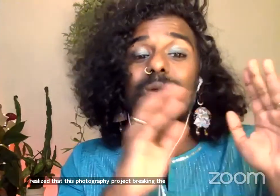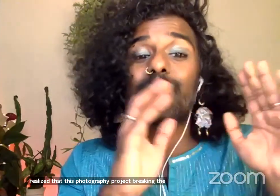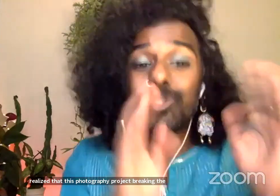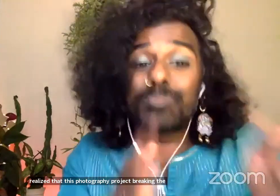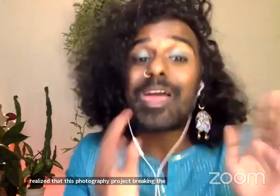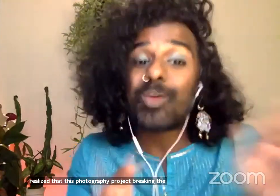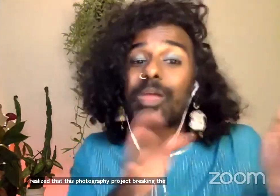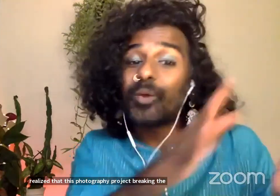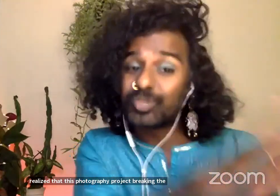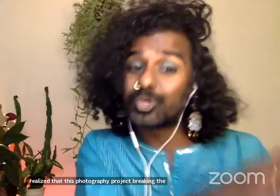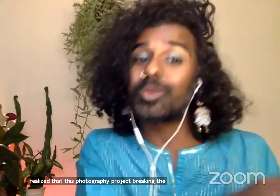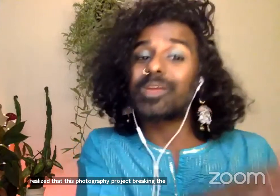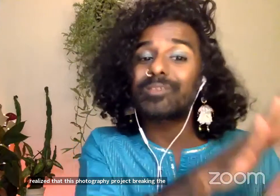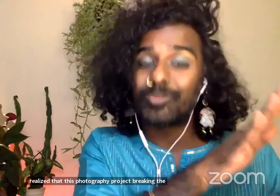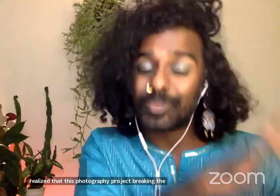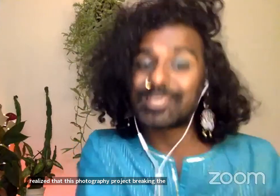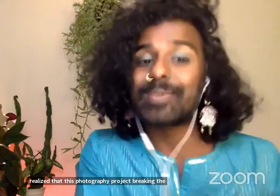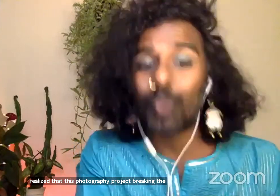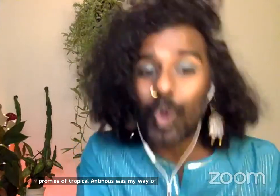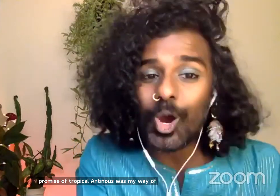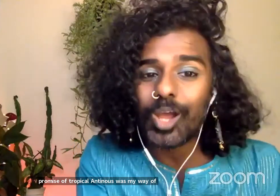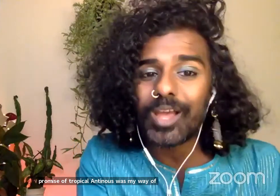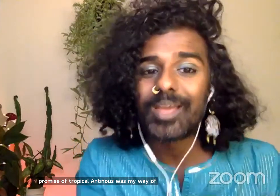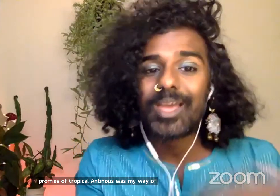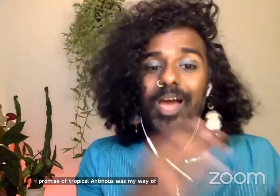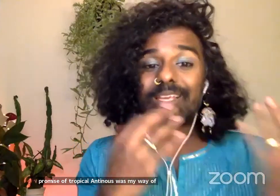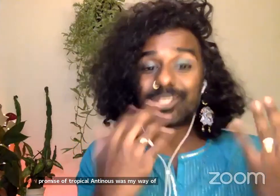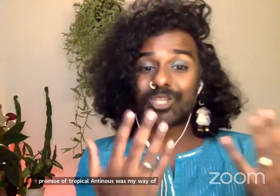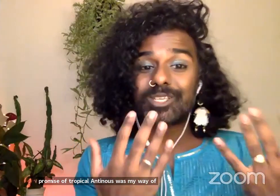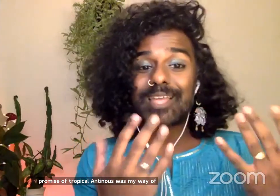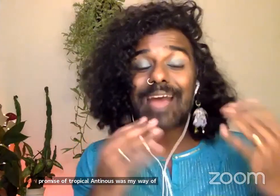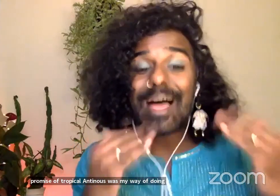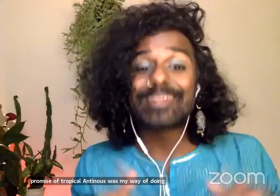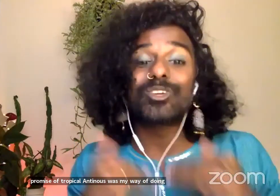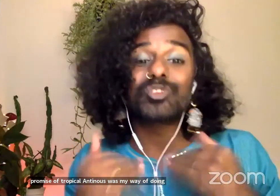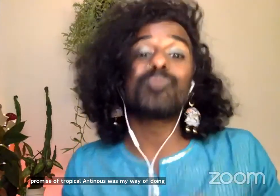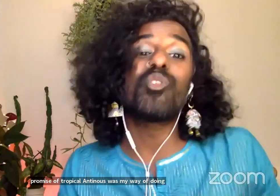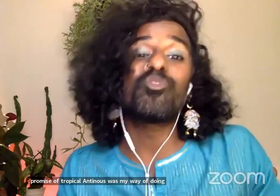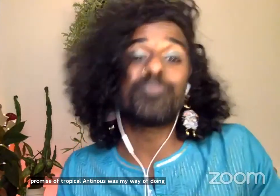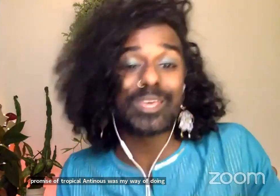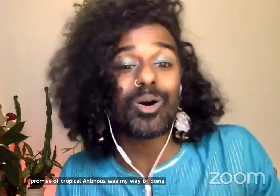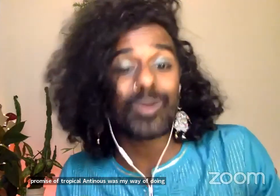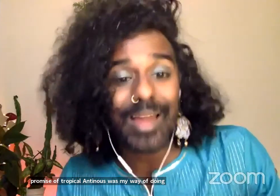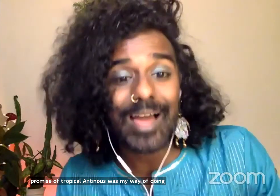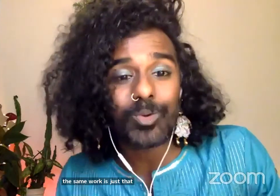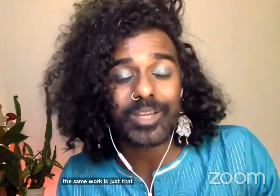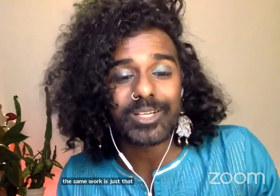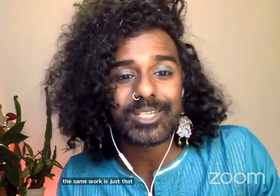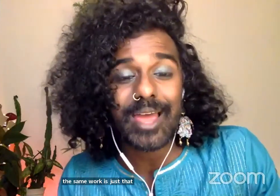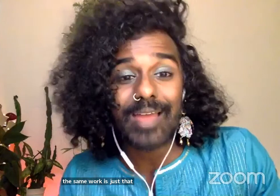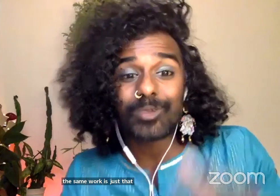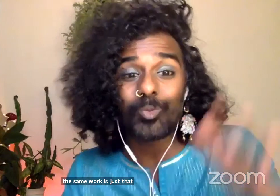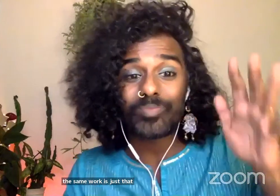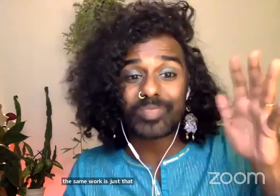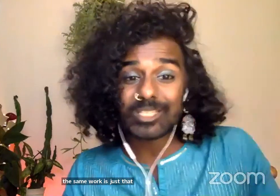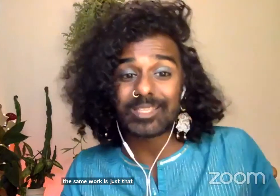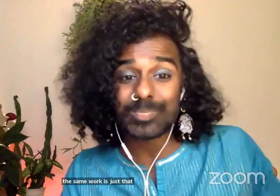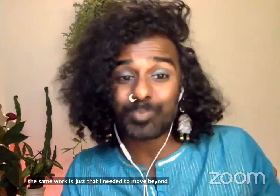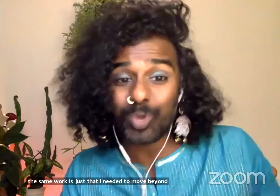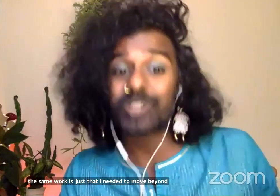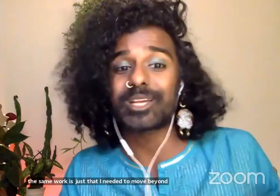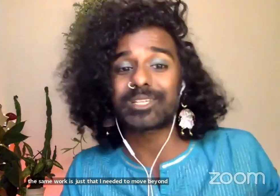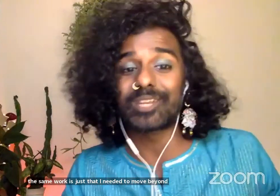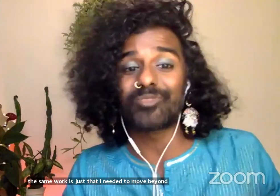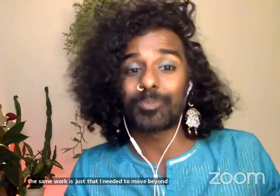Emptiness, was my way of doing the same work. It's just that I needed to move beyond language. And what